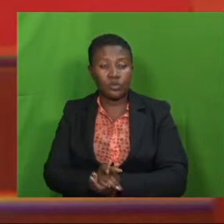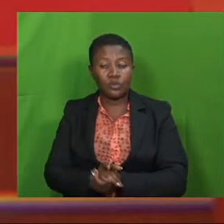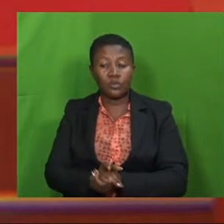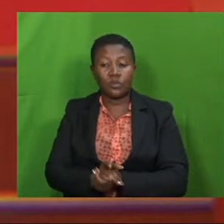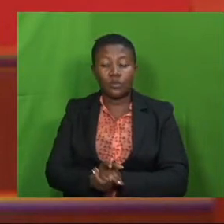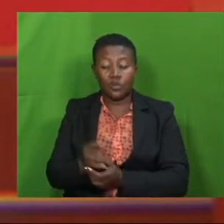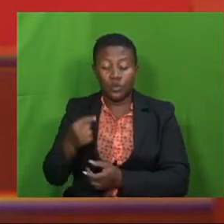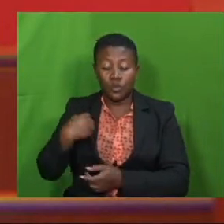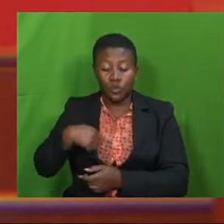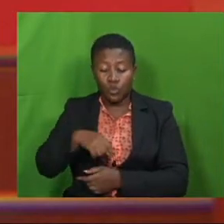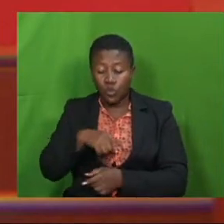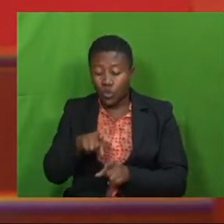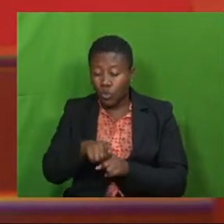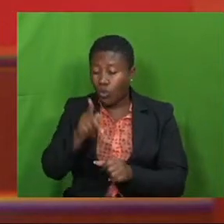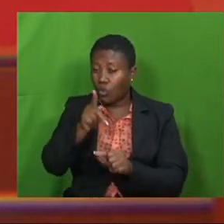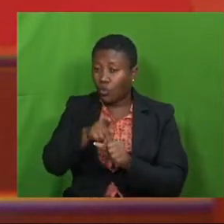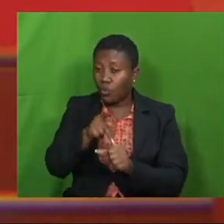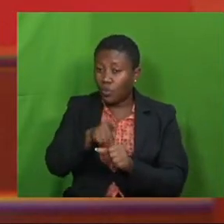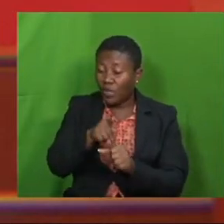also participated in